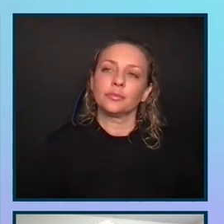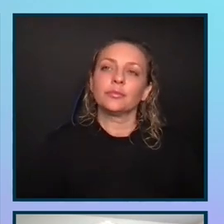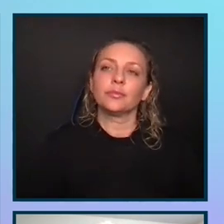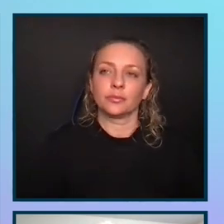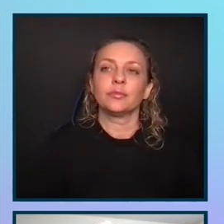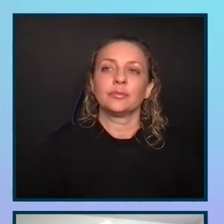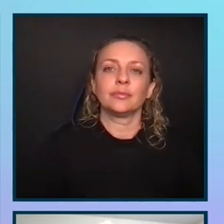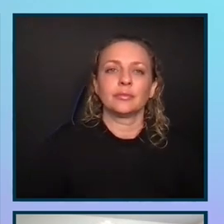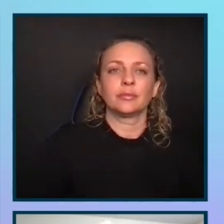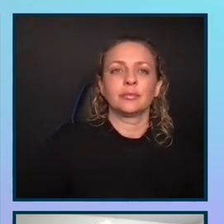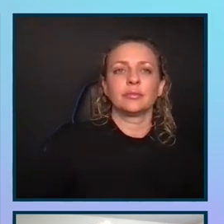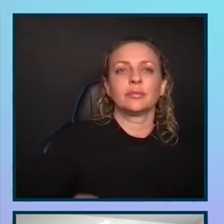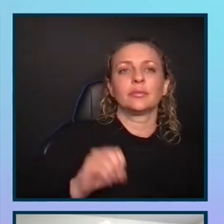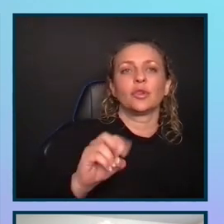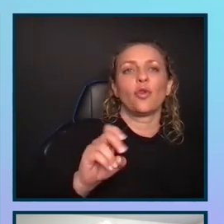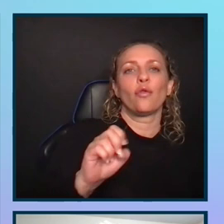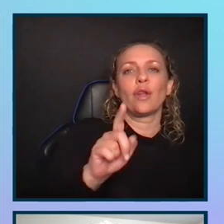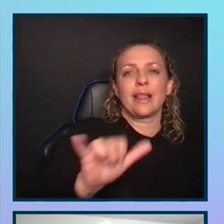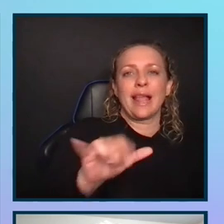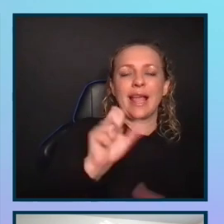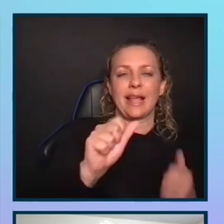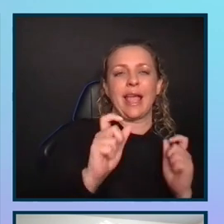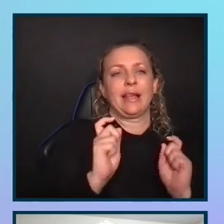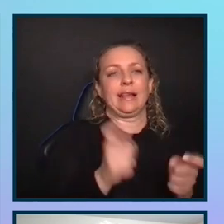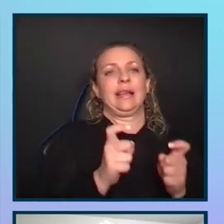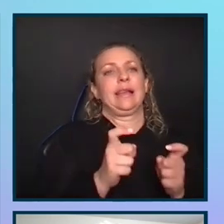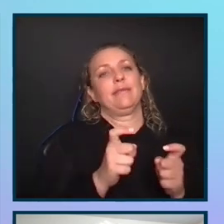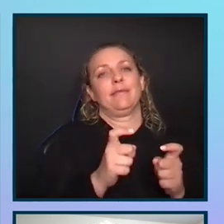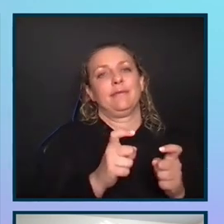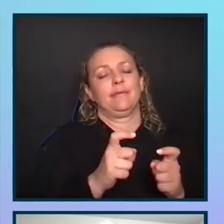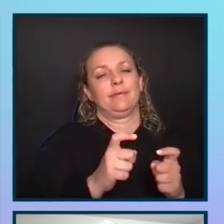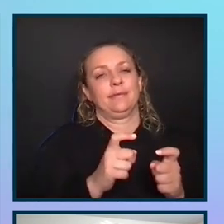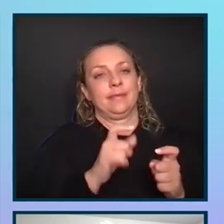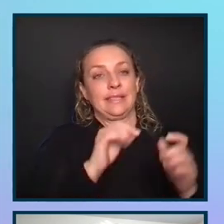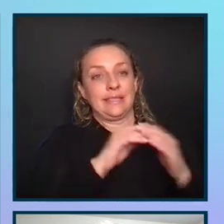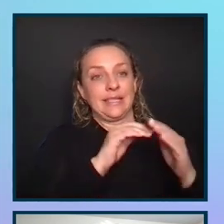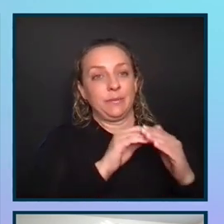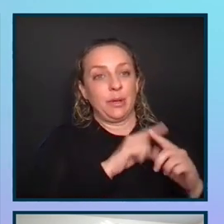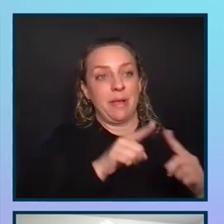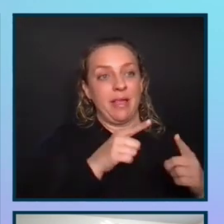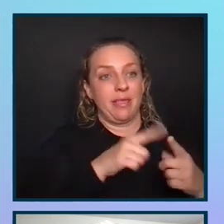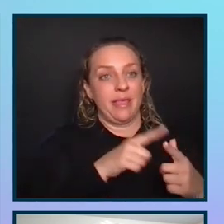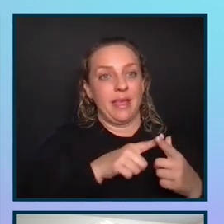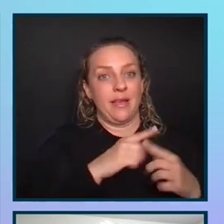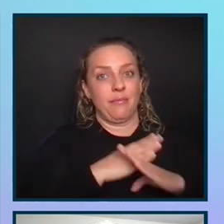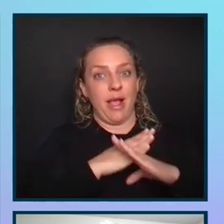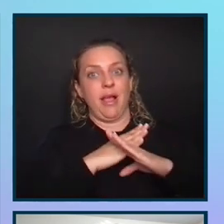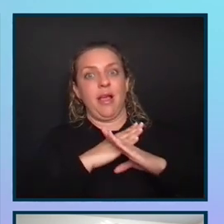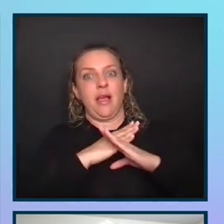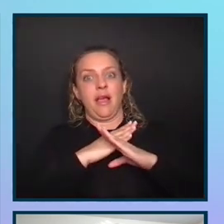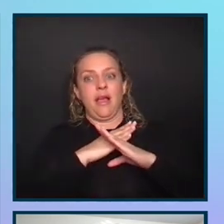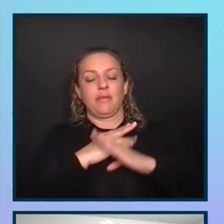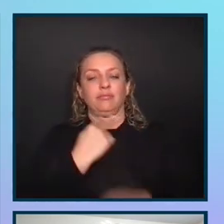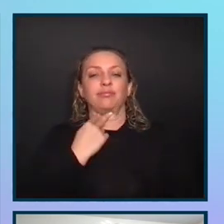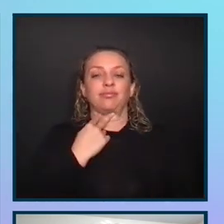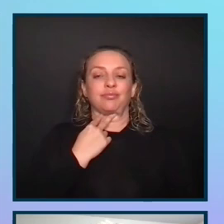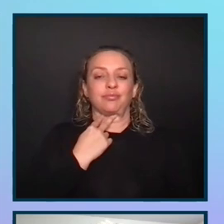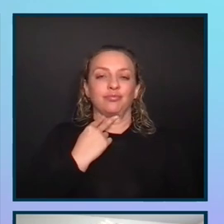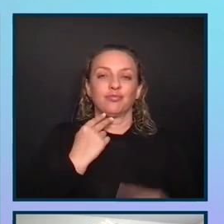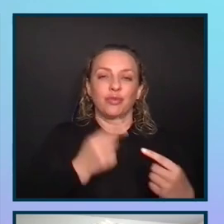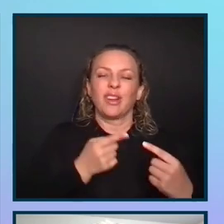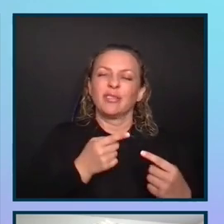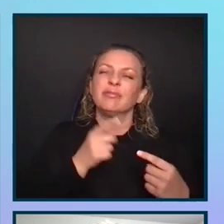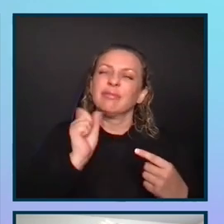Can an overlay create an accessibility roadblock? And in this little video, we're gonna show you, we'll see